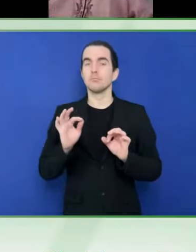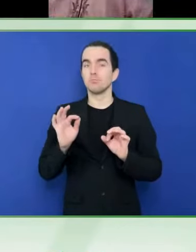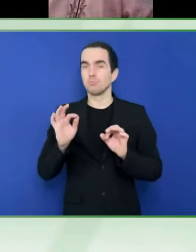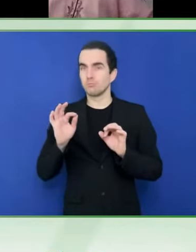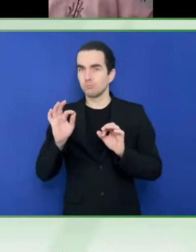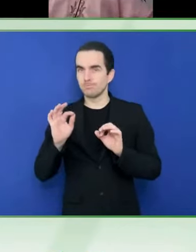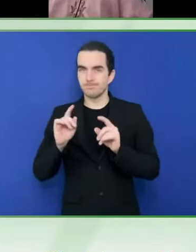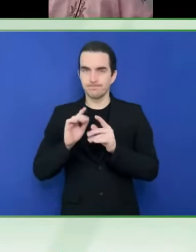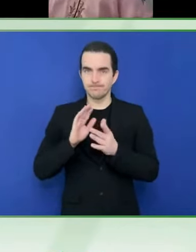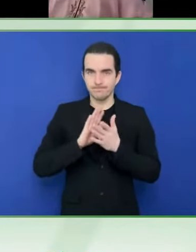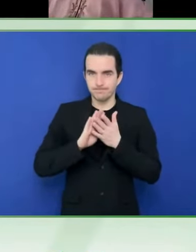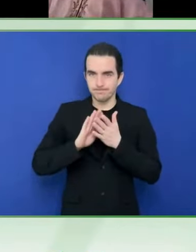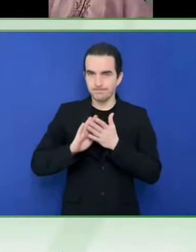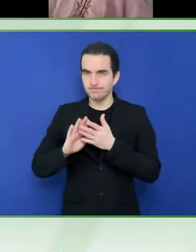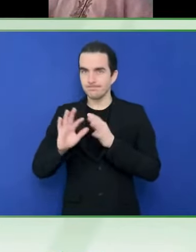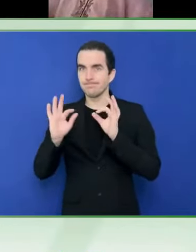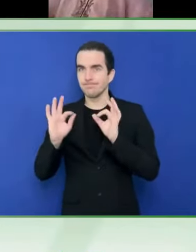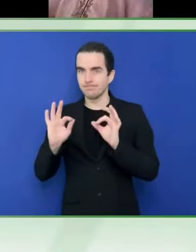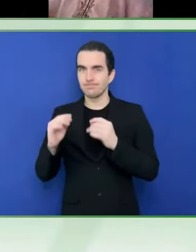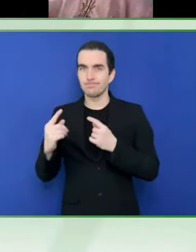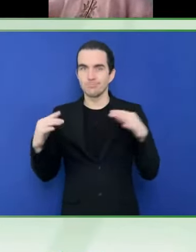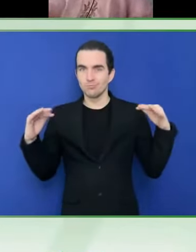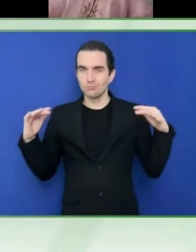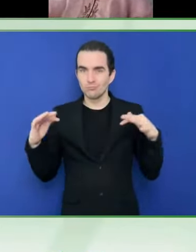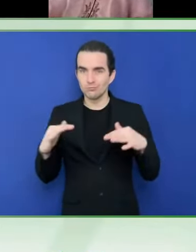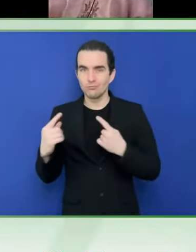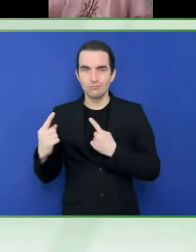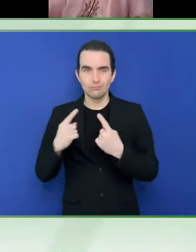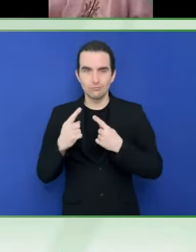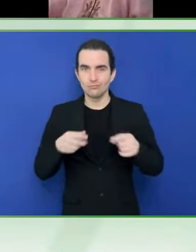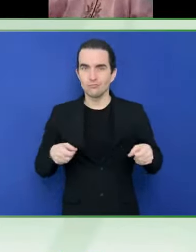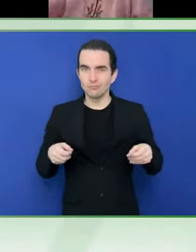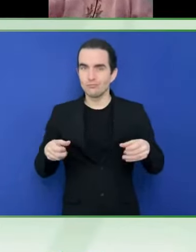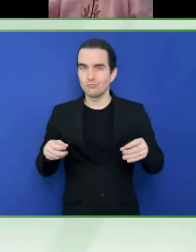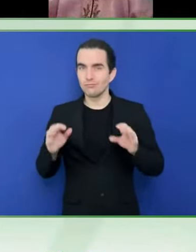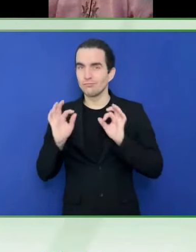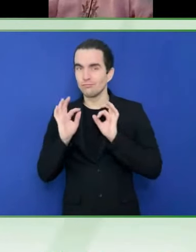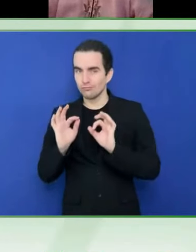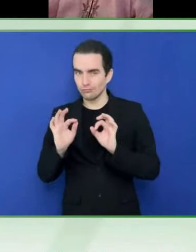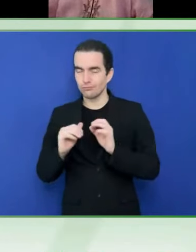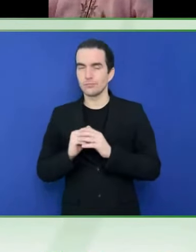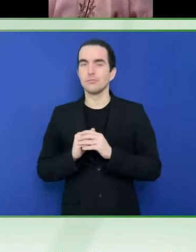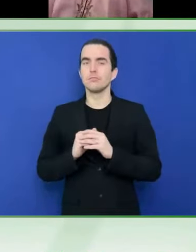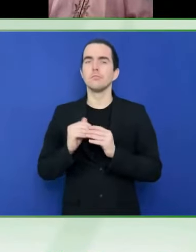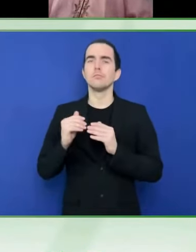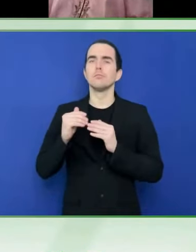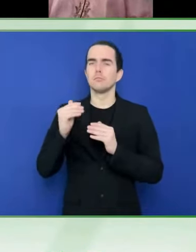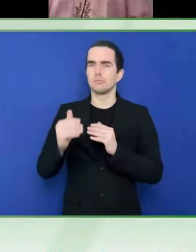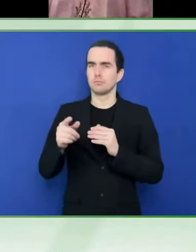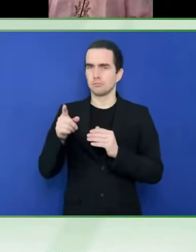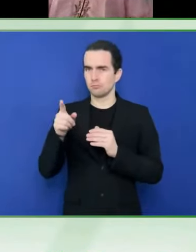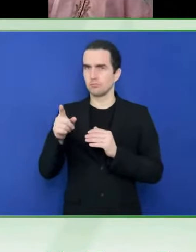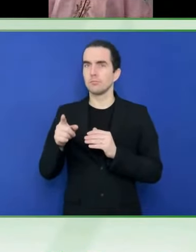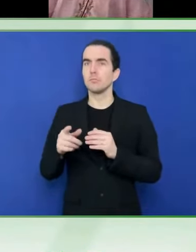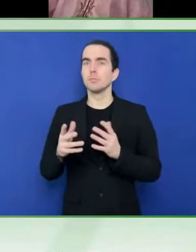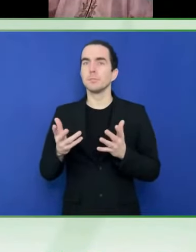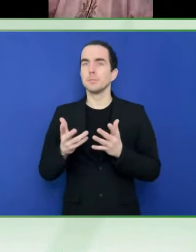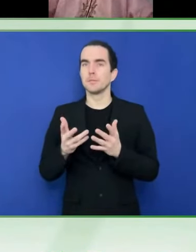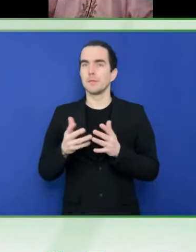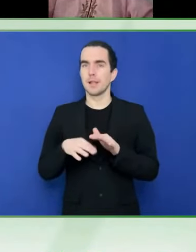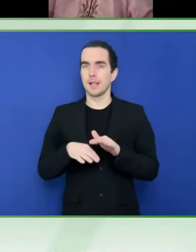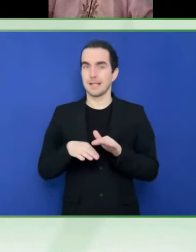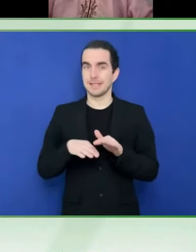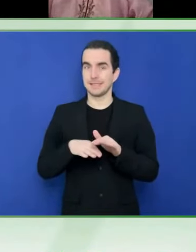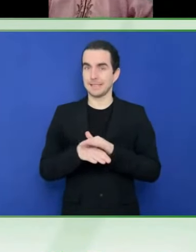picture is showing an accessible payment which is